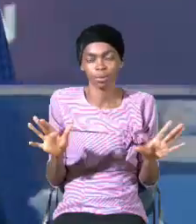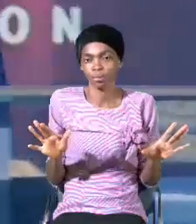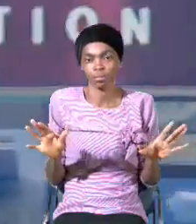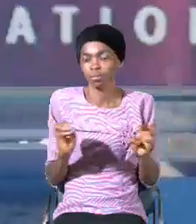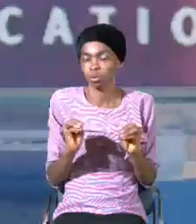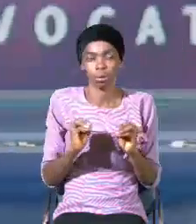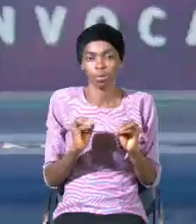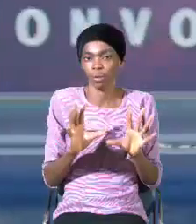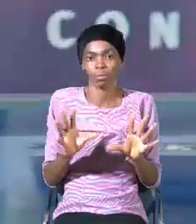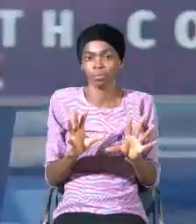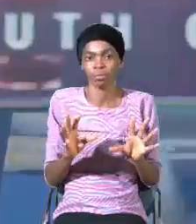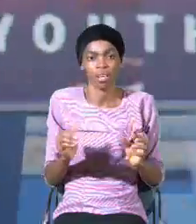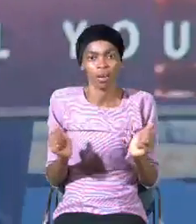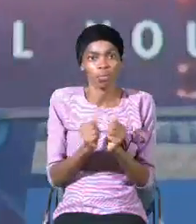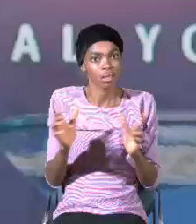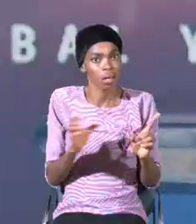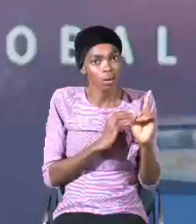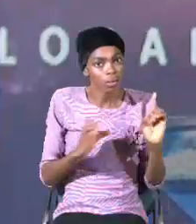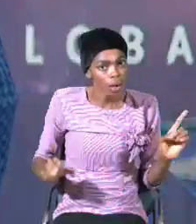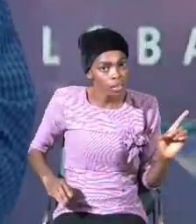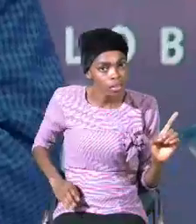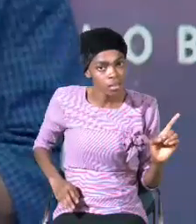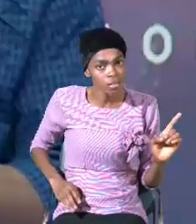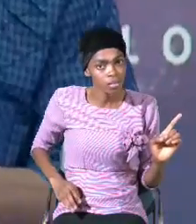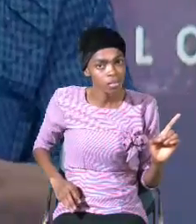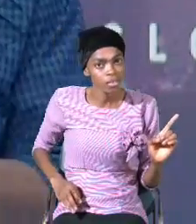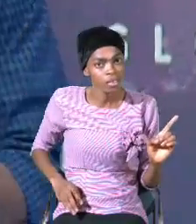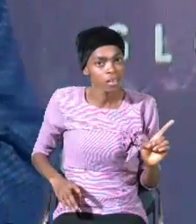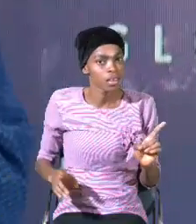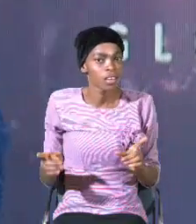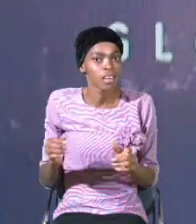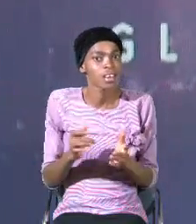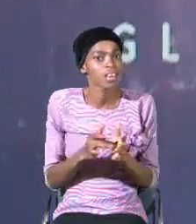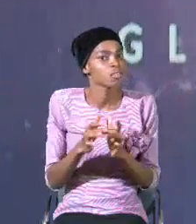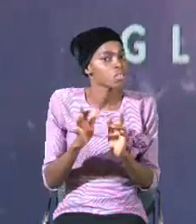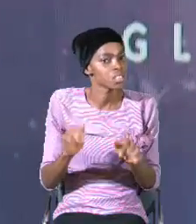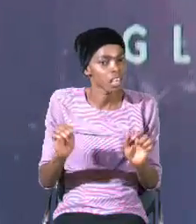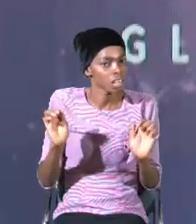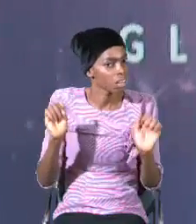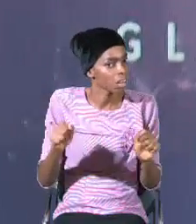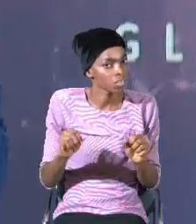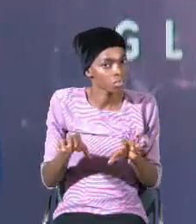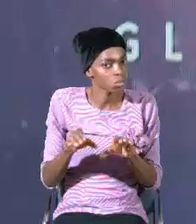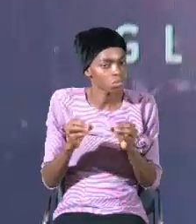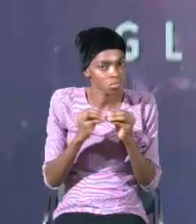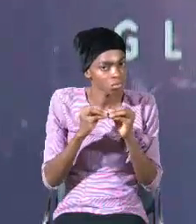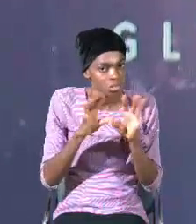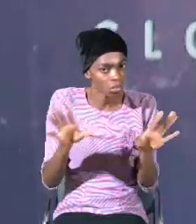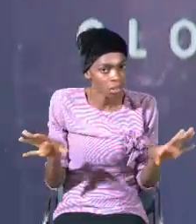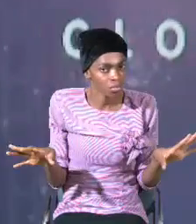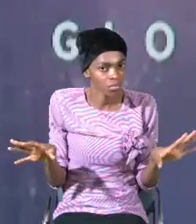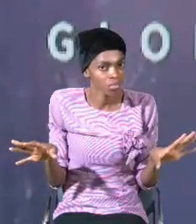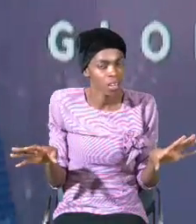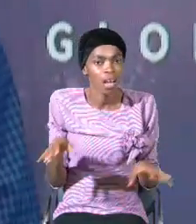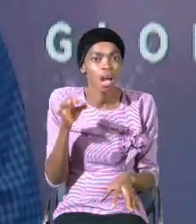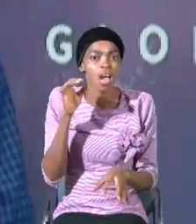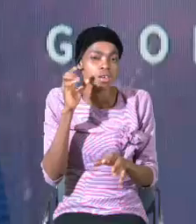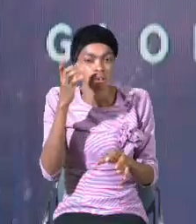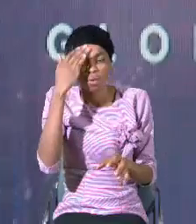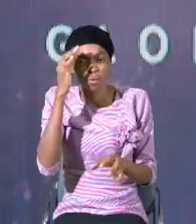nothing. Without Christ, the Christian can do nothing. You know, if you write